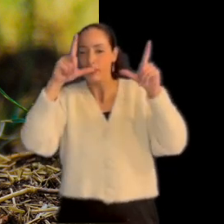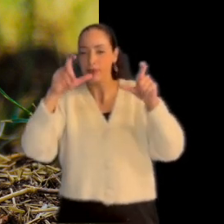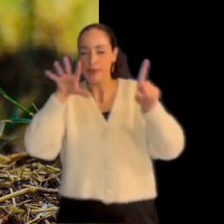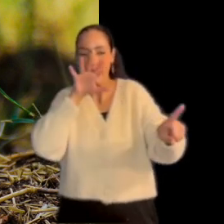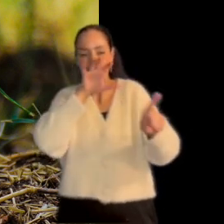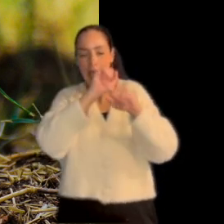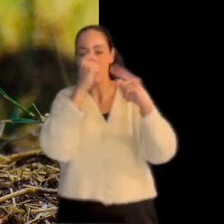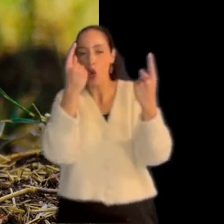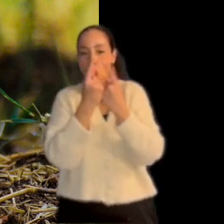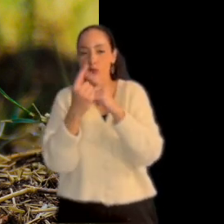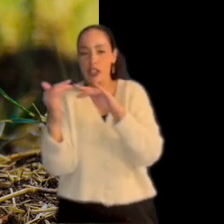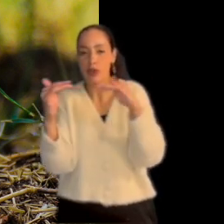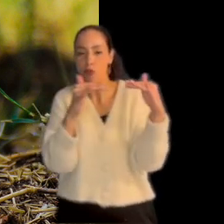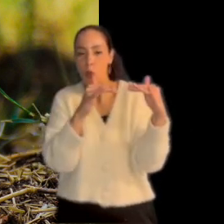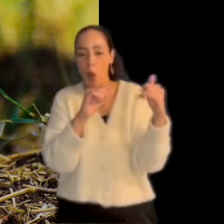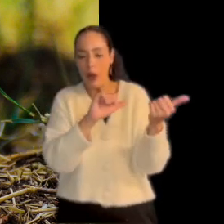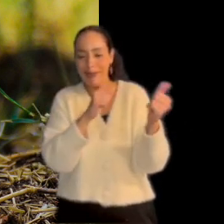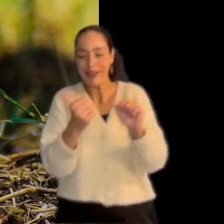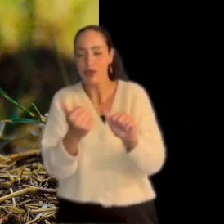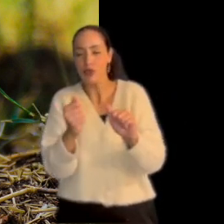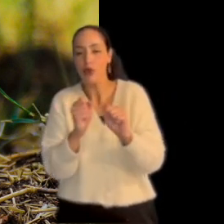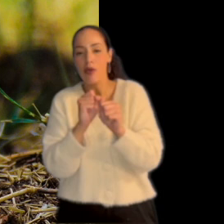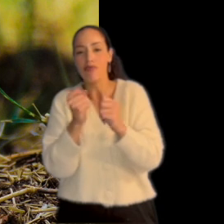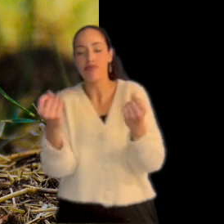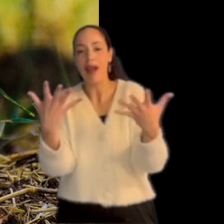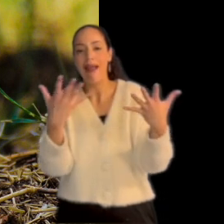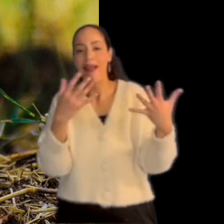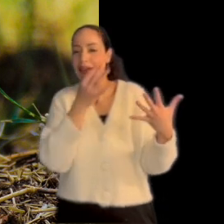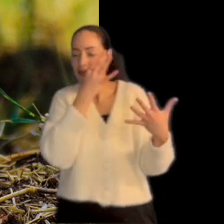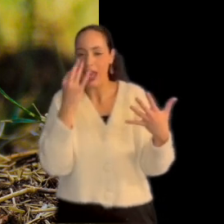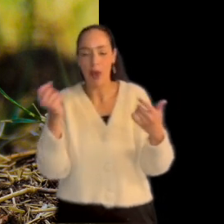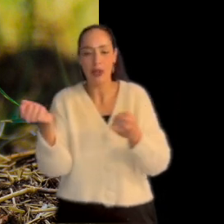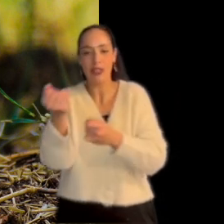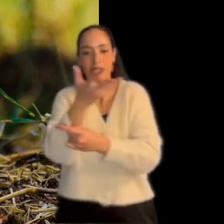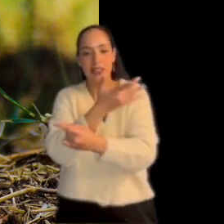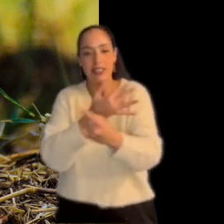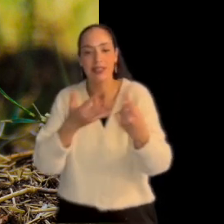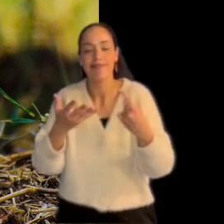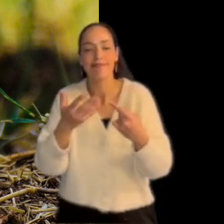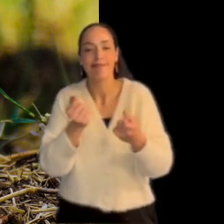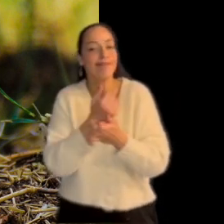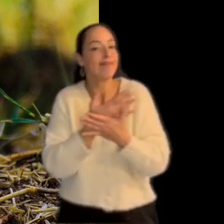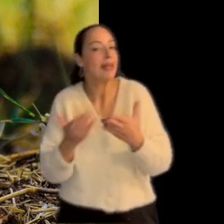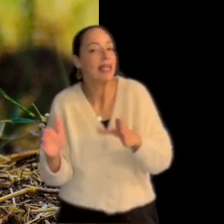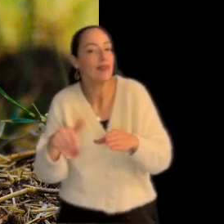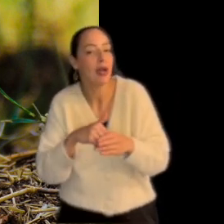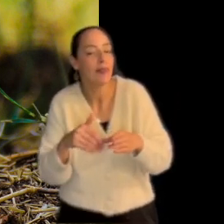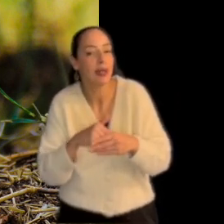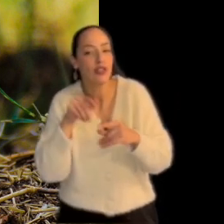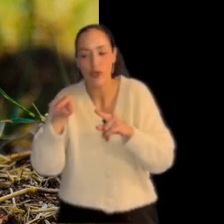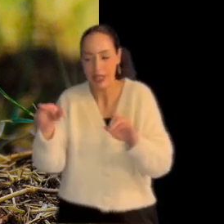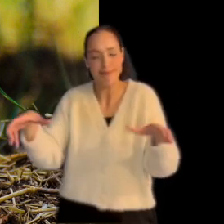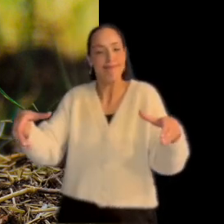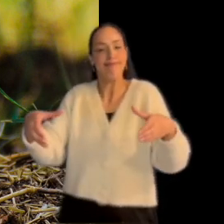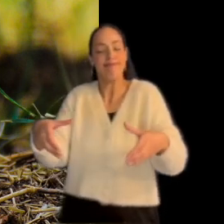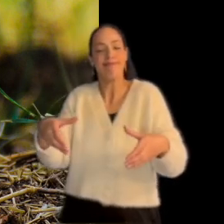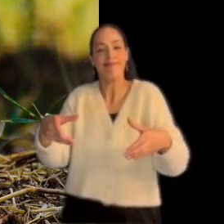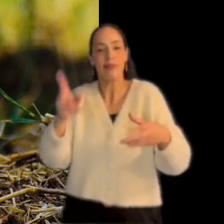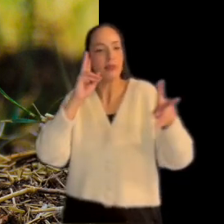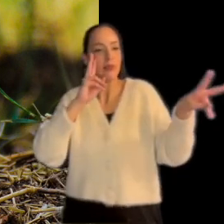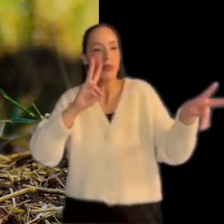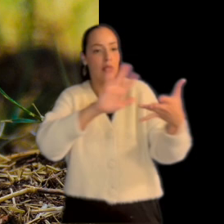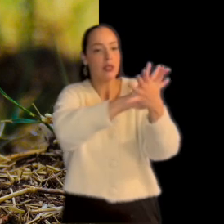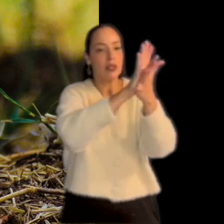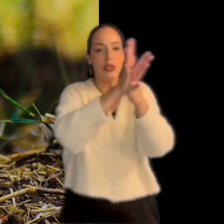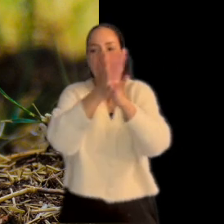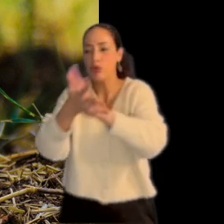many members of the White Helmets, instead of seeing devastation and destruction as a result of Syria's ongoing conflict, Amar used these images to reflect